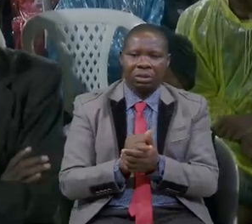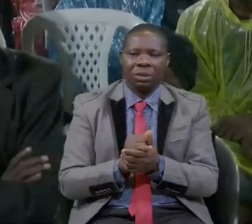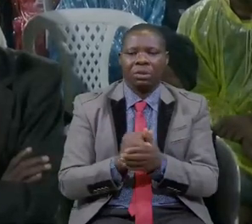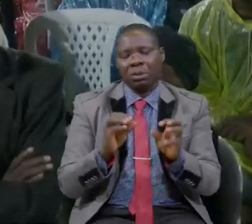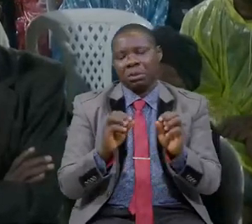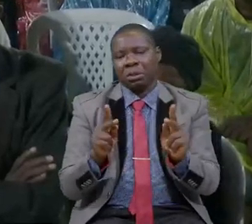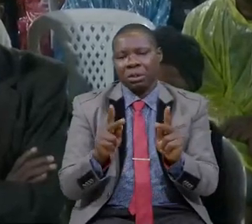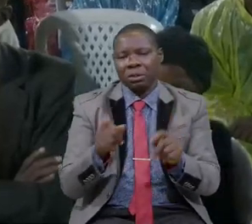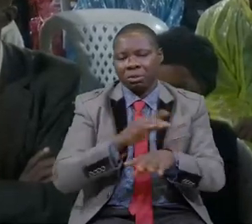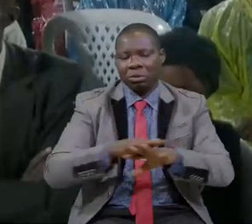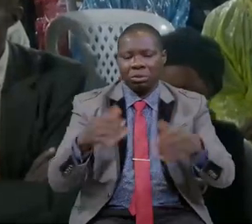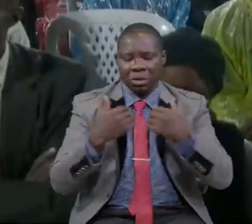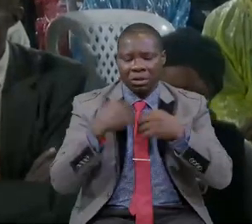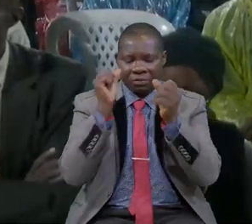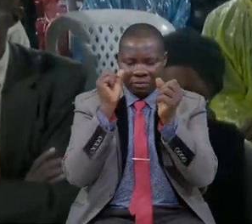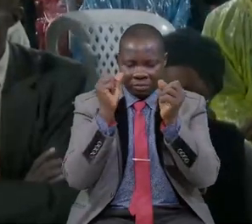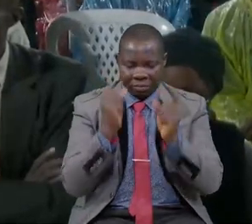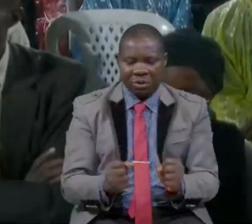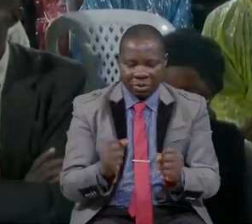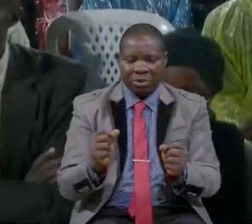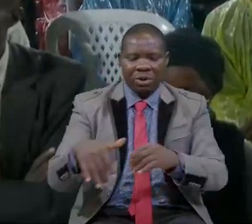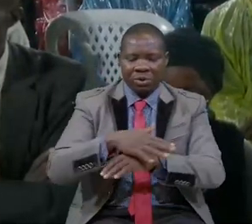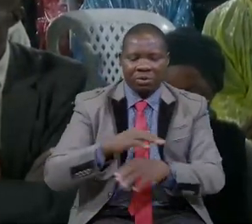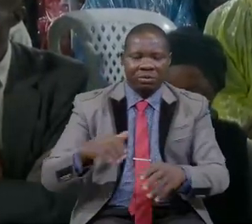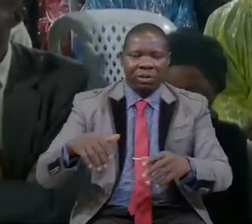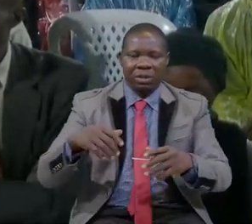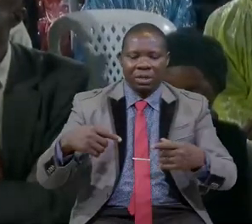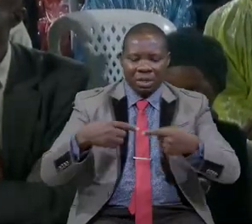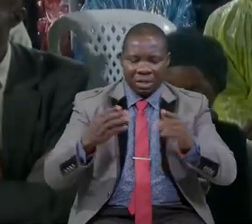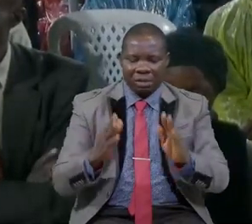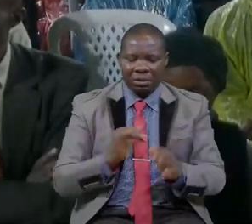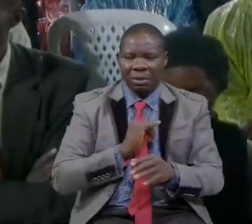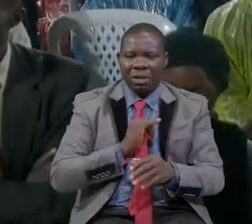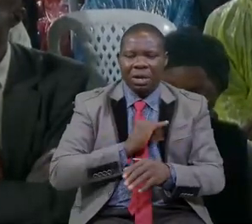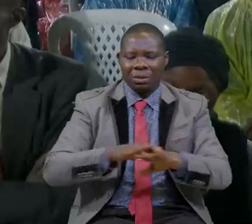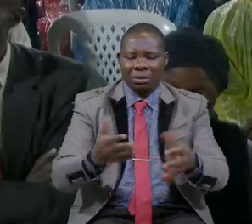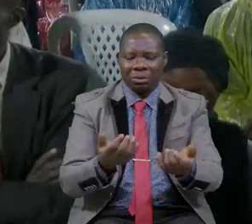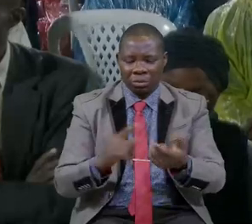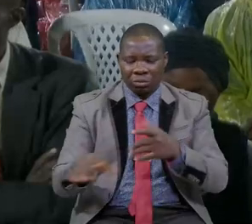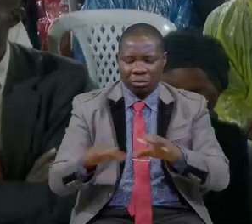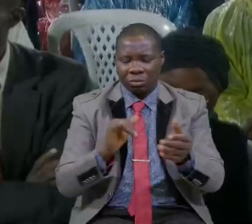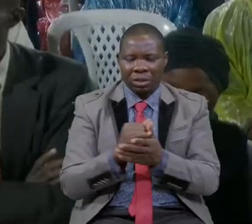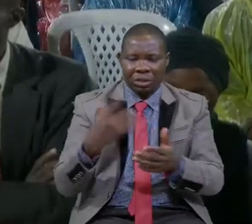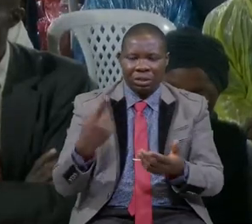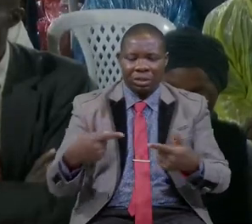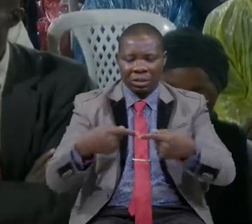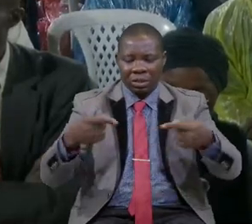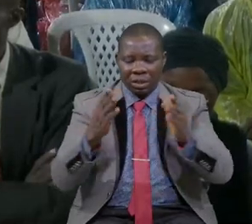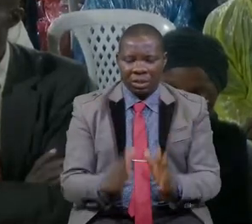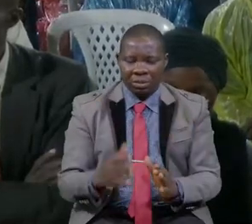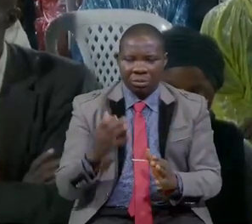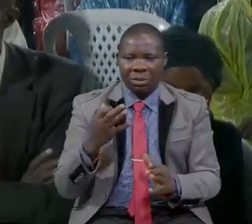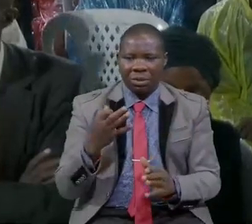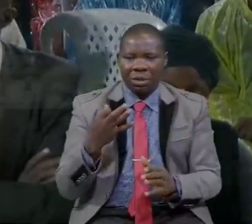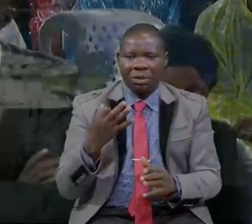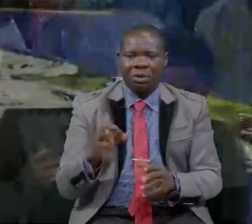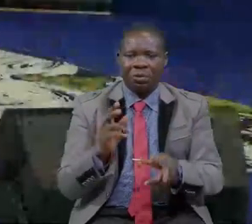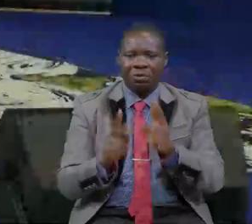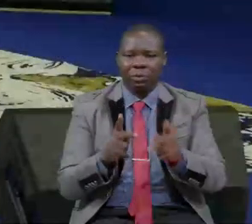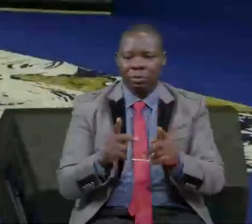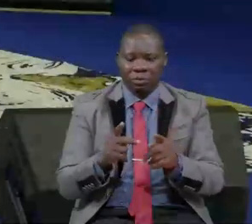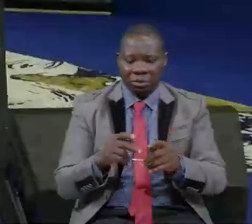power over all enemies. I didn't want to do that. The enemies of people's life and progress,